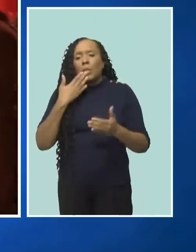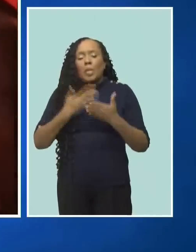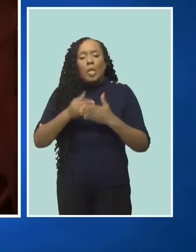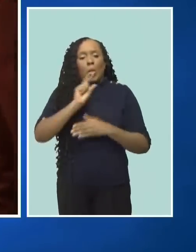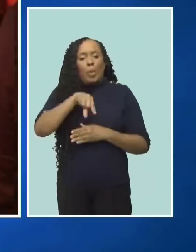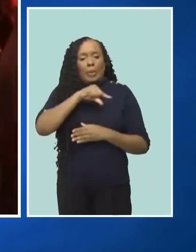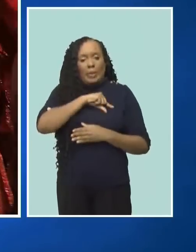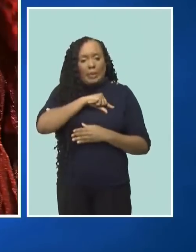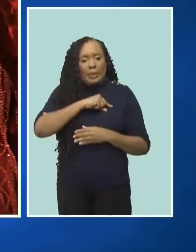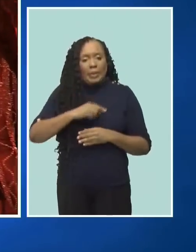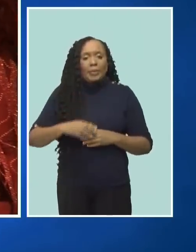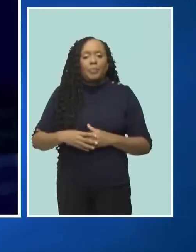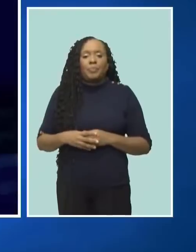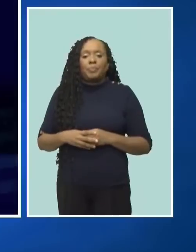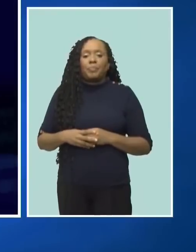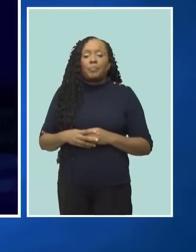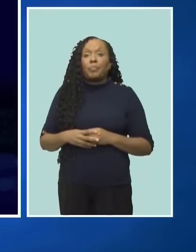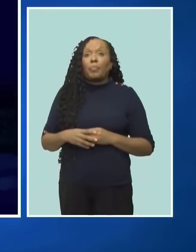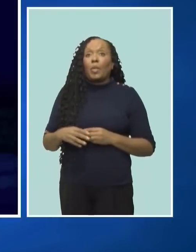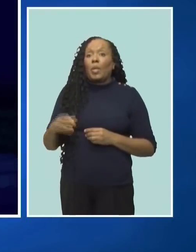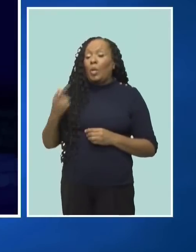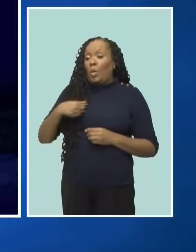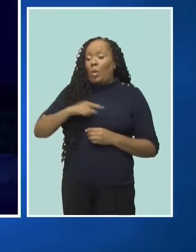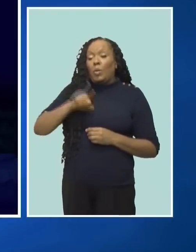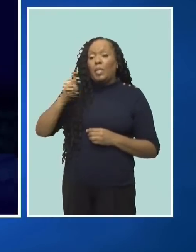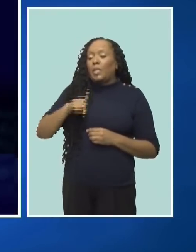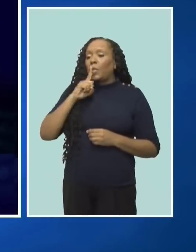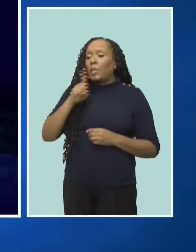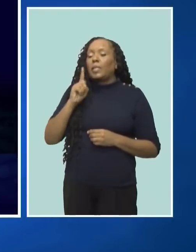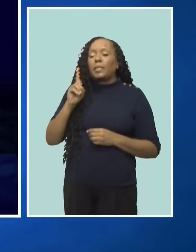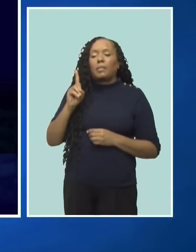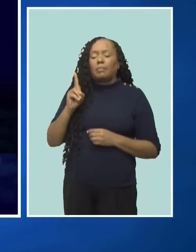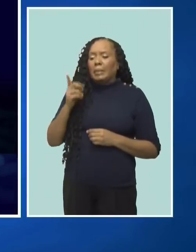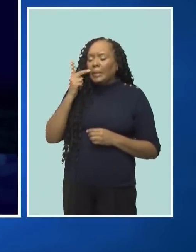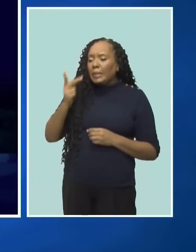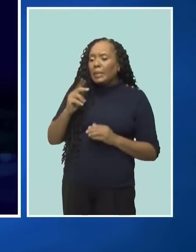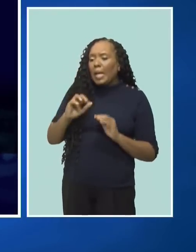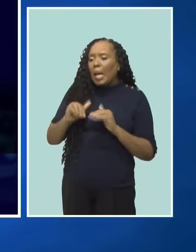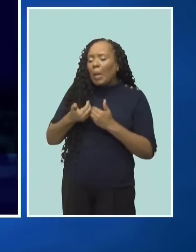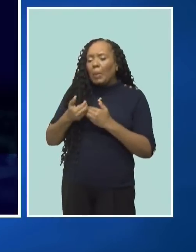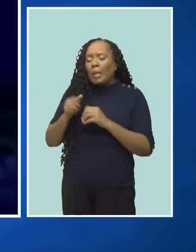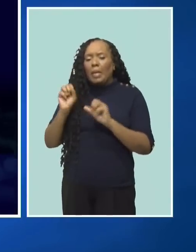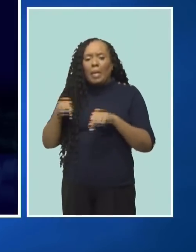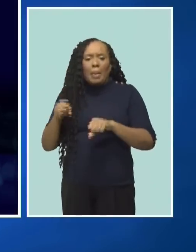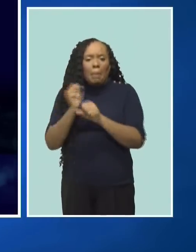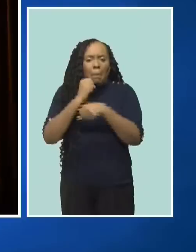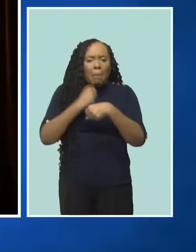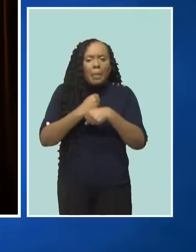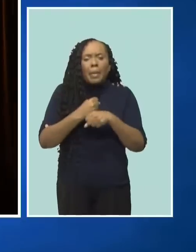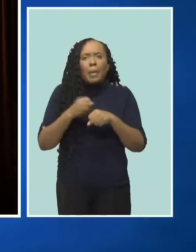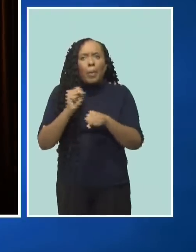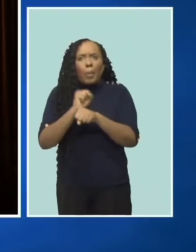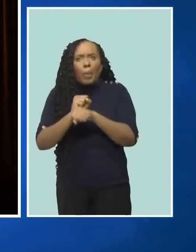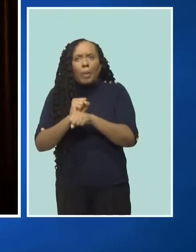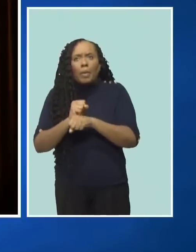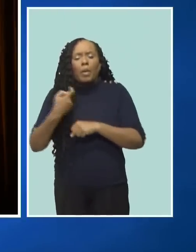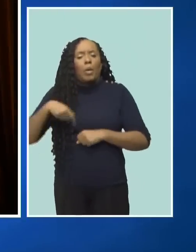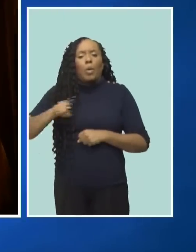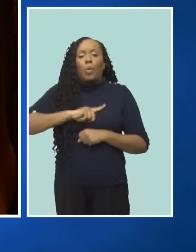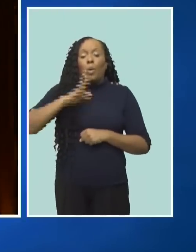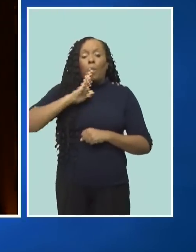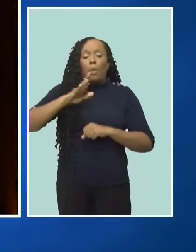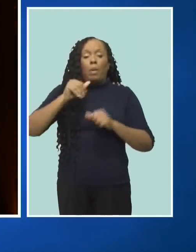think finding that middle ground is really important, but all of the BTMI teams around the world will continue to